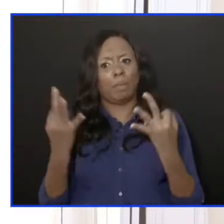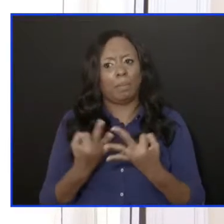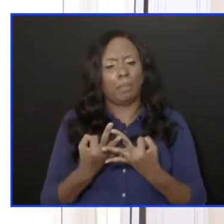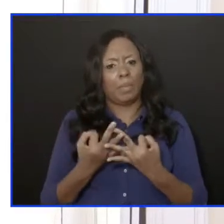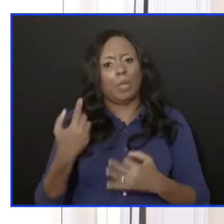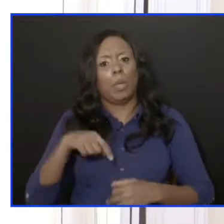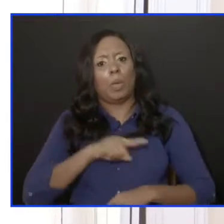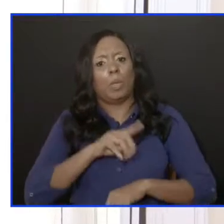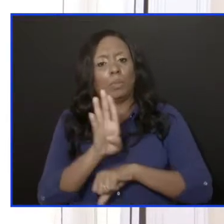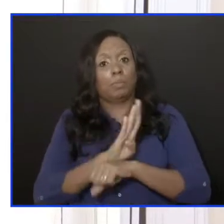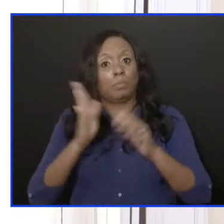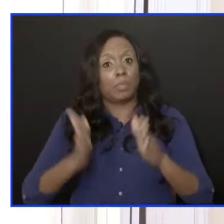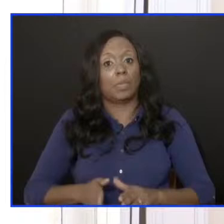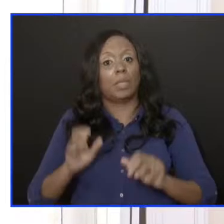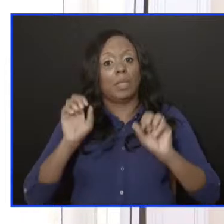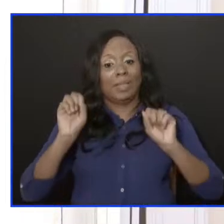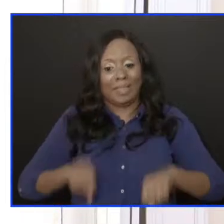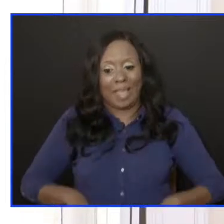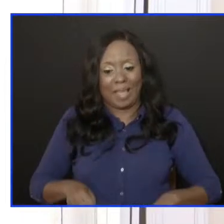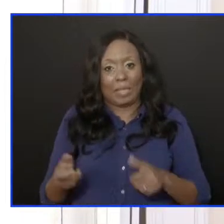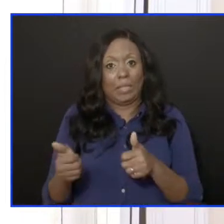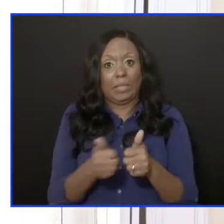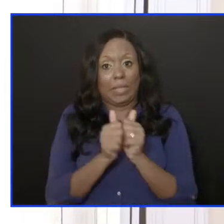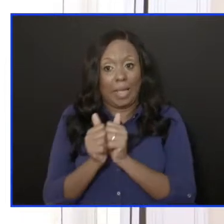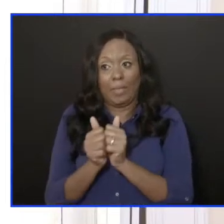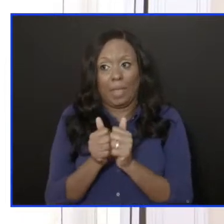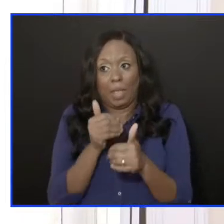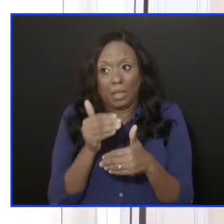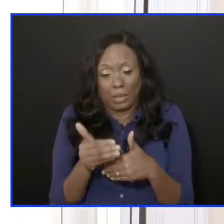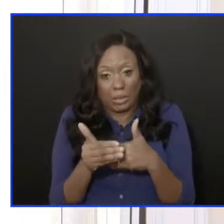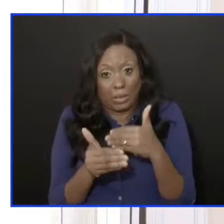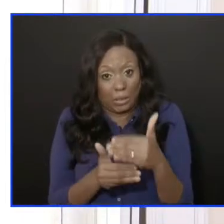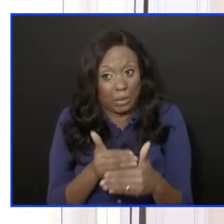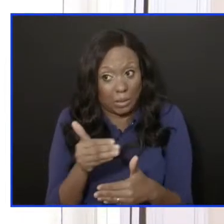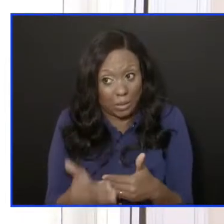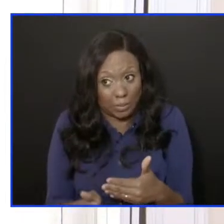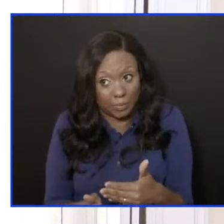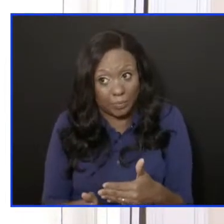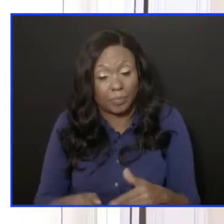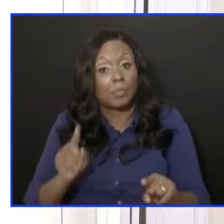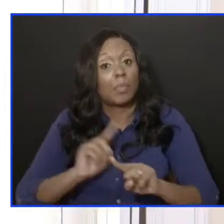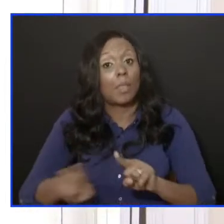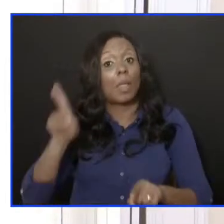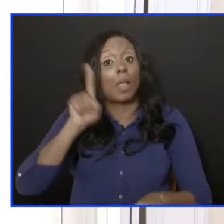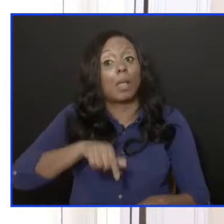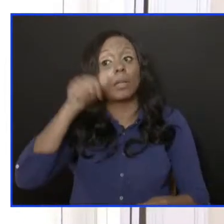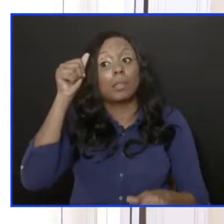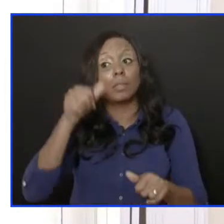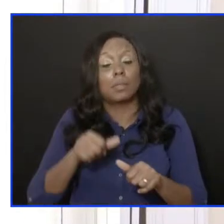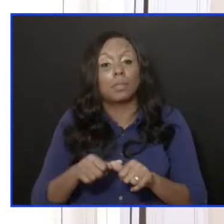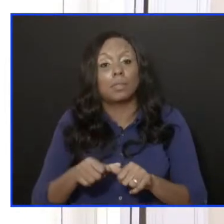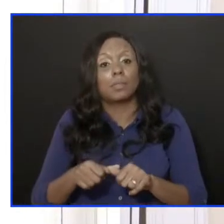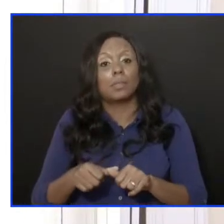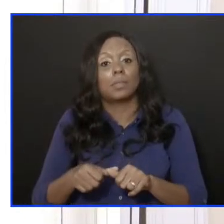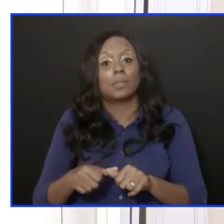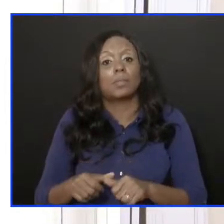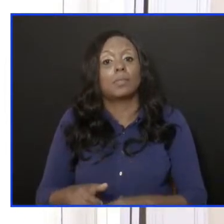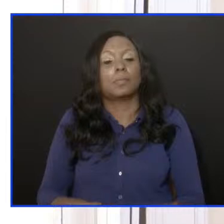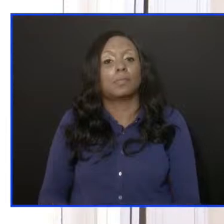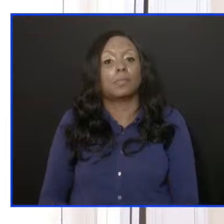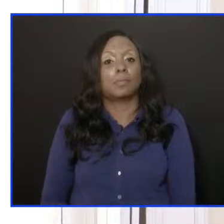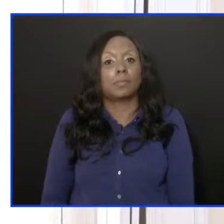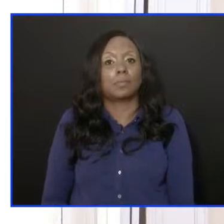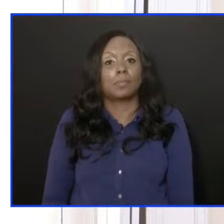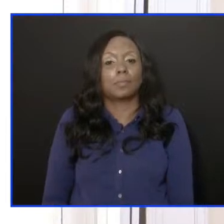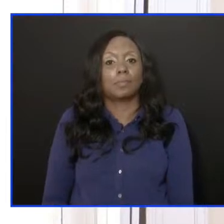together. But equally, as a family and as a people, we remind ourselves, as our parents have many times reminded us